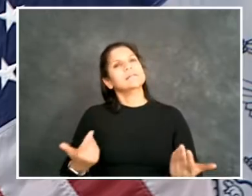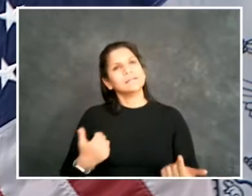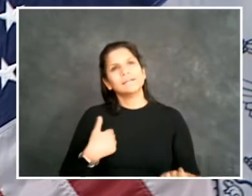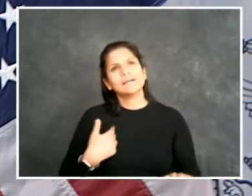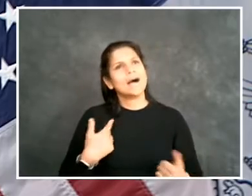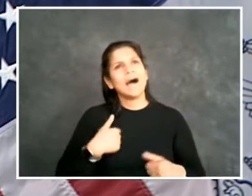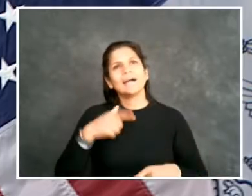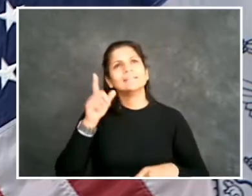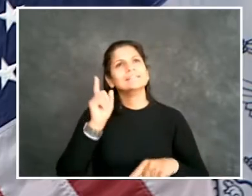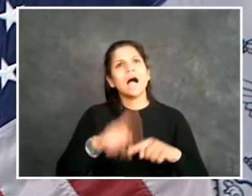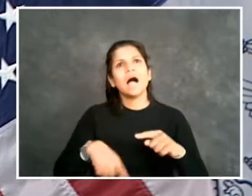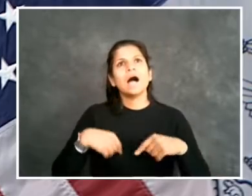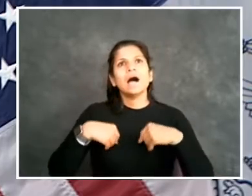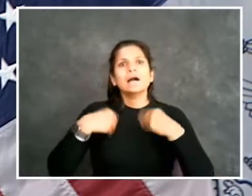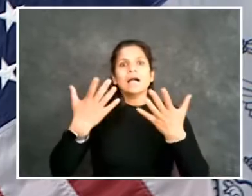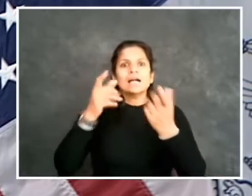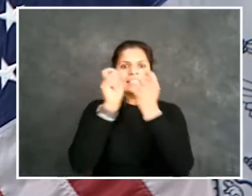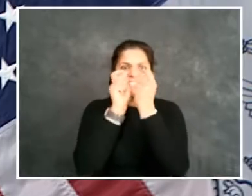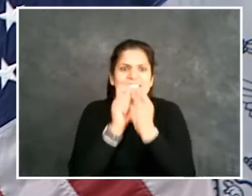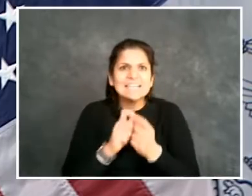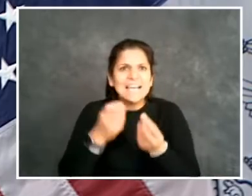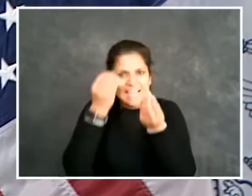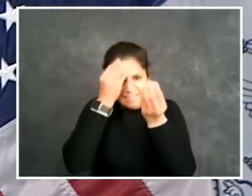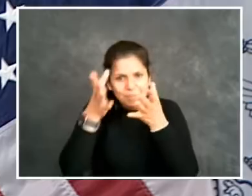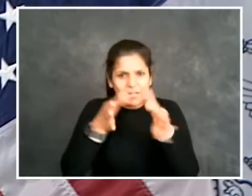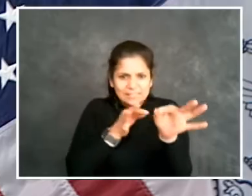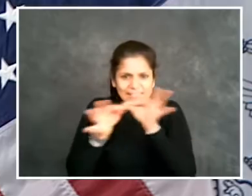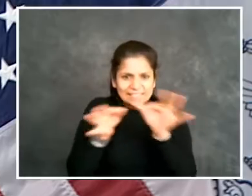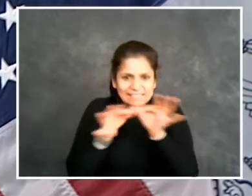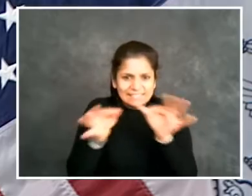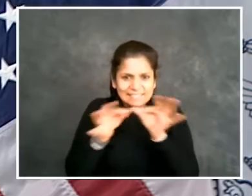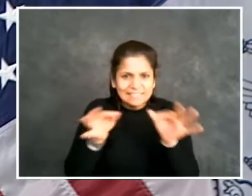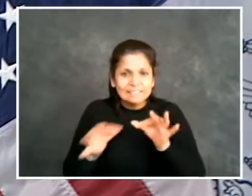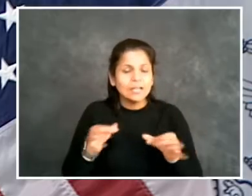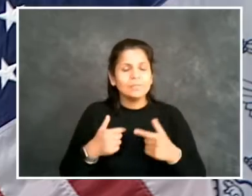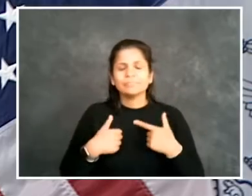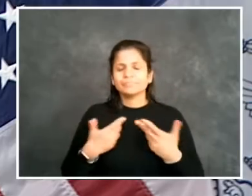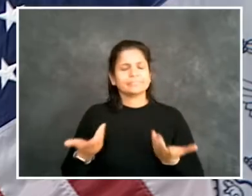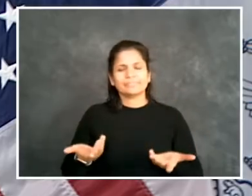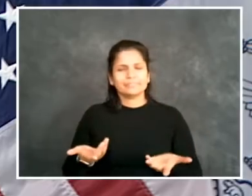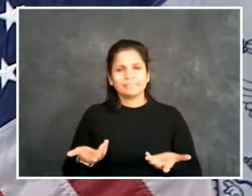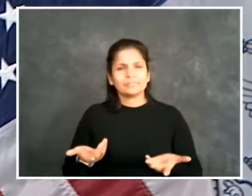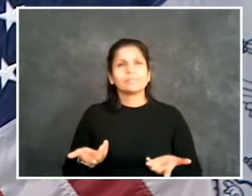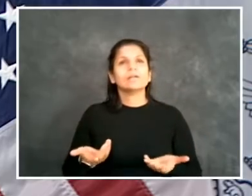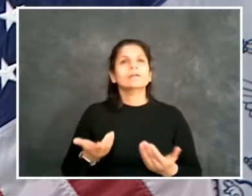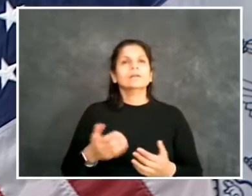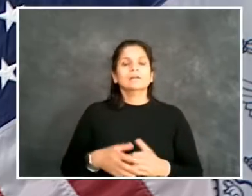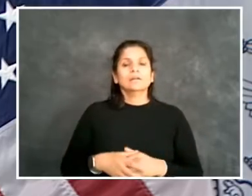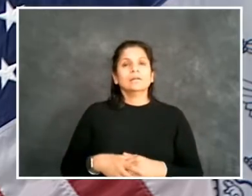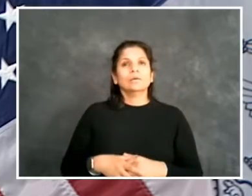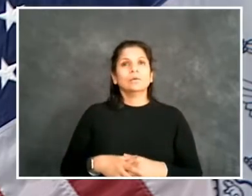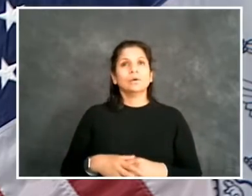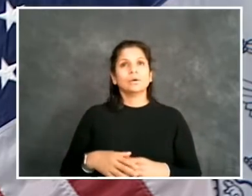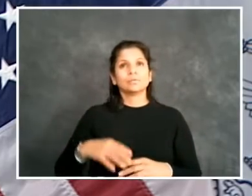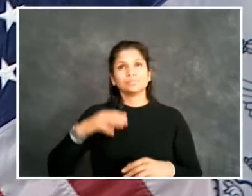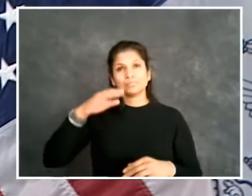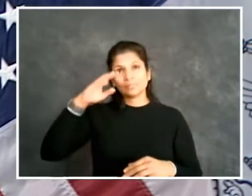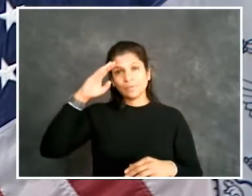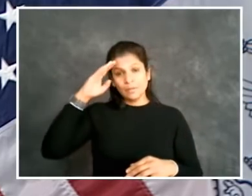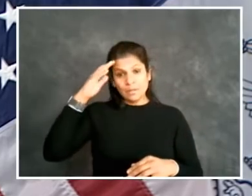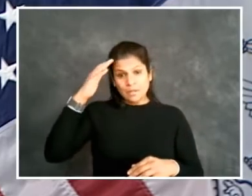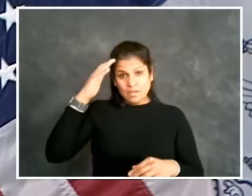tick-tock of everything that happened. I only know what was done wrong that needs to be addressed. And I do appreciate